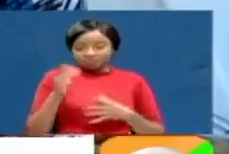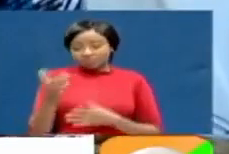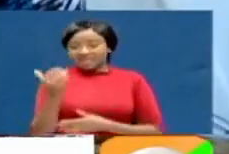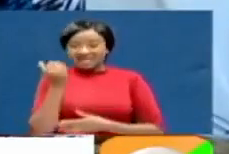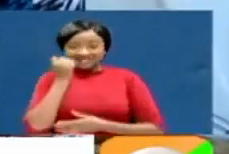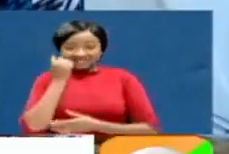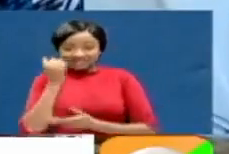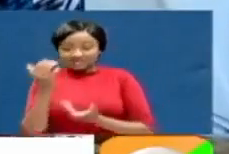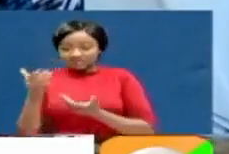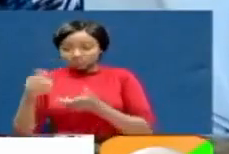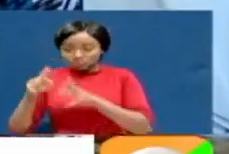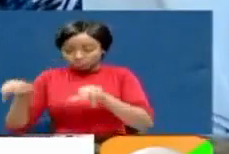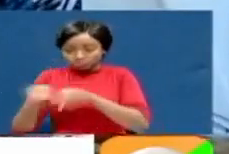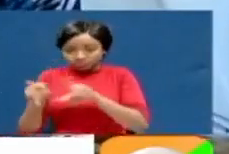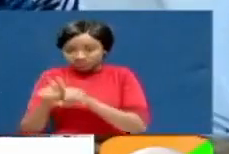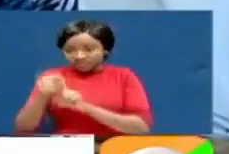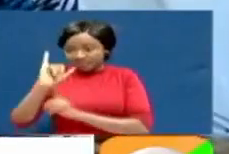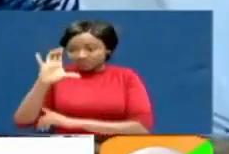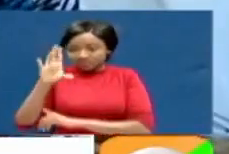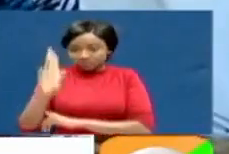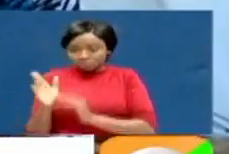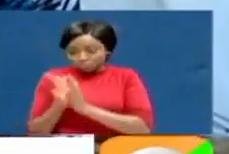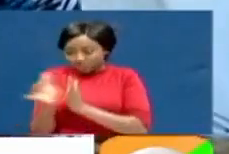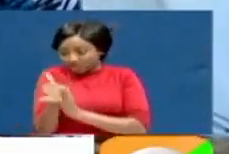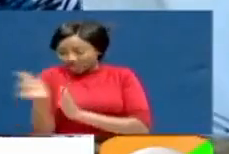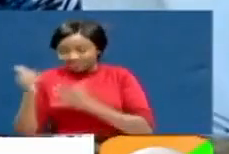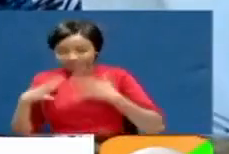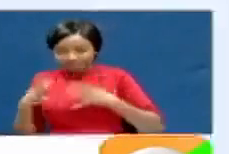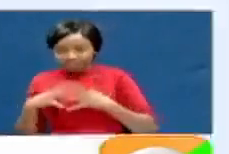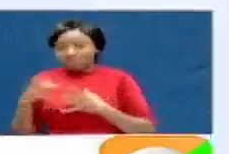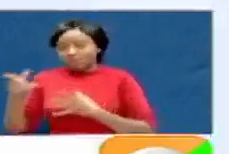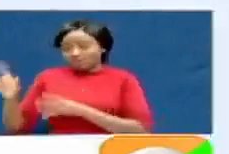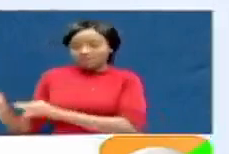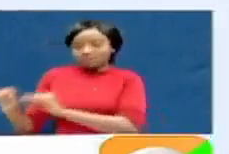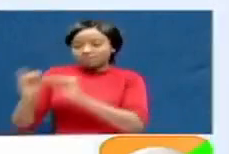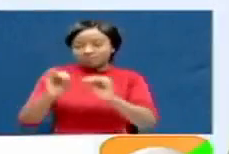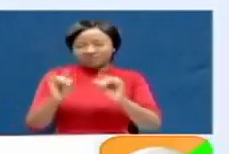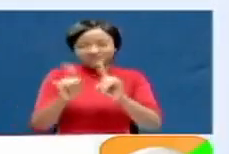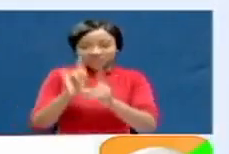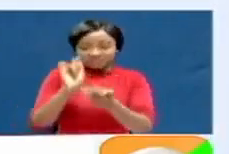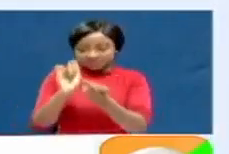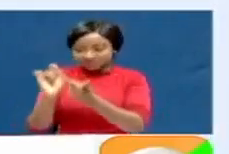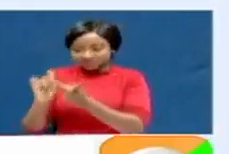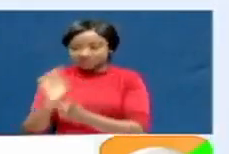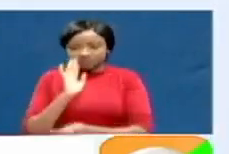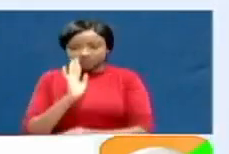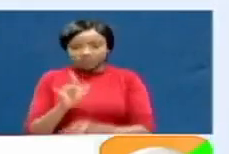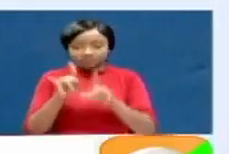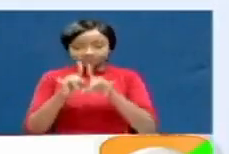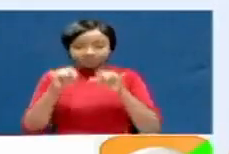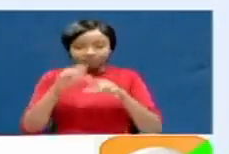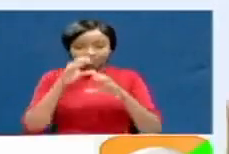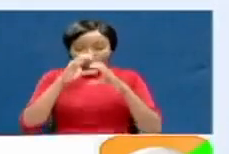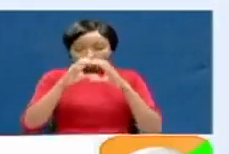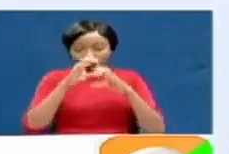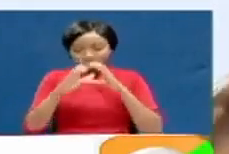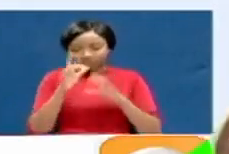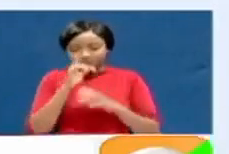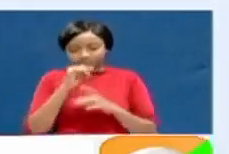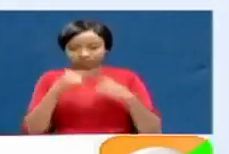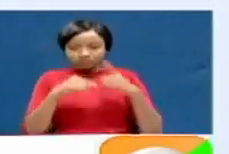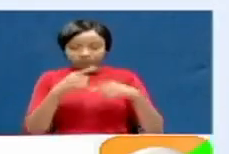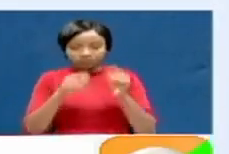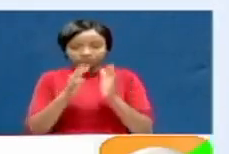where he was admitted set to also undergo COVID-19 tests. We have also been in contact with Kenyatta to ensure that